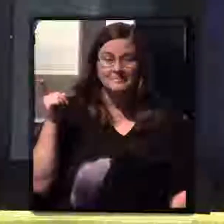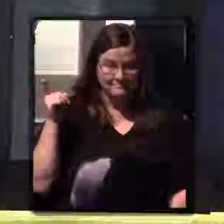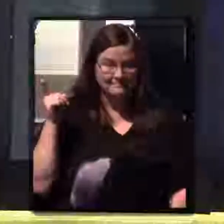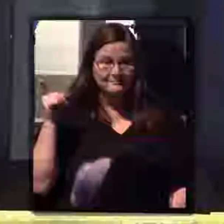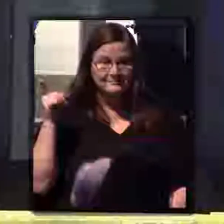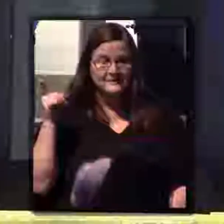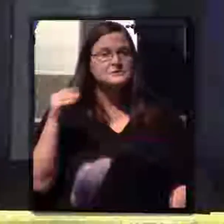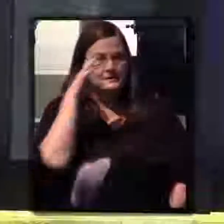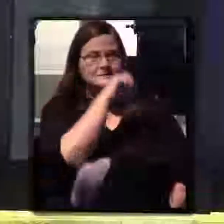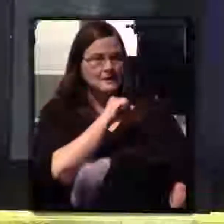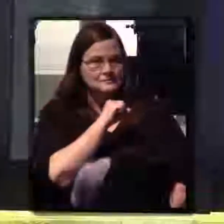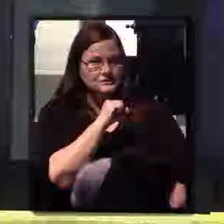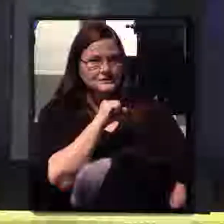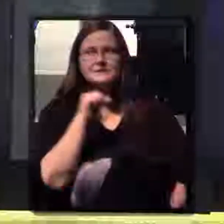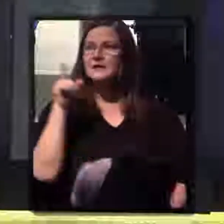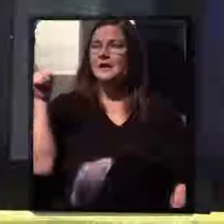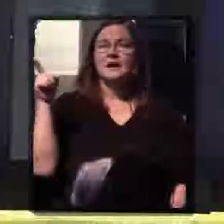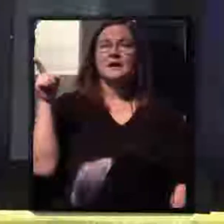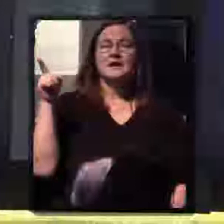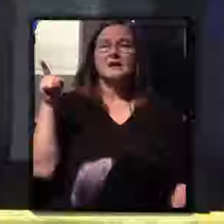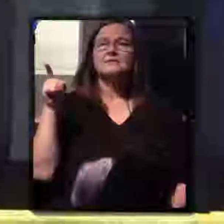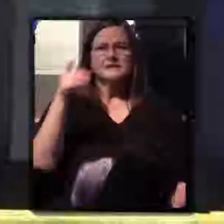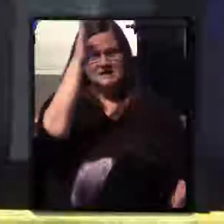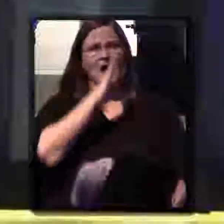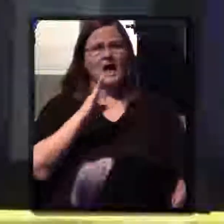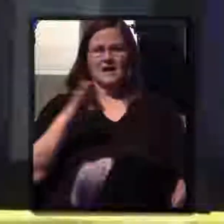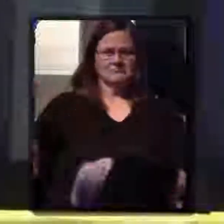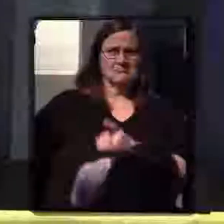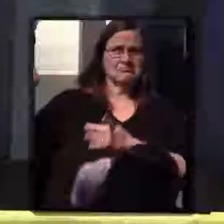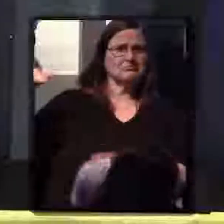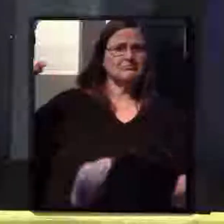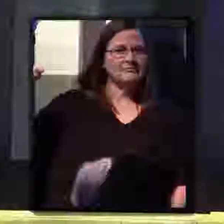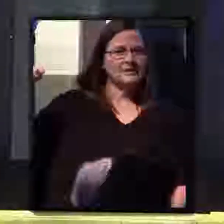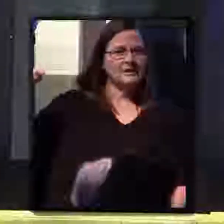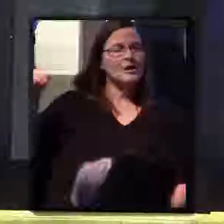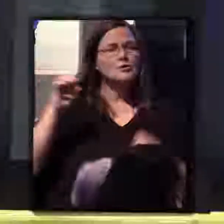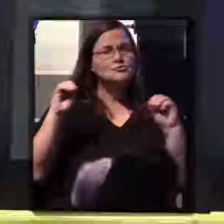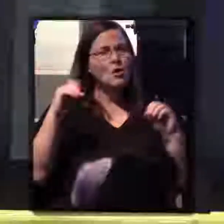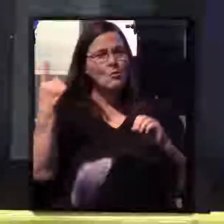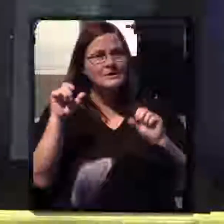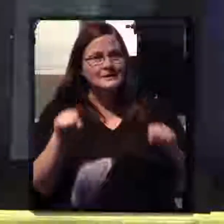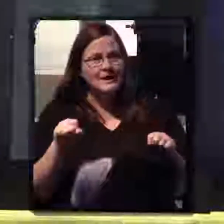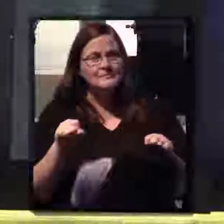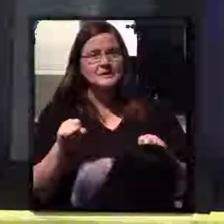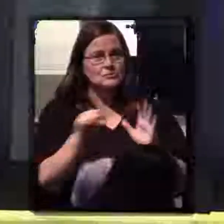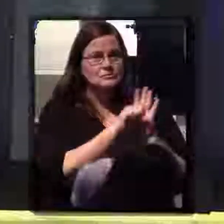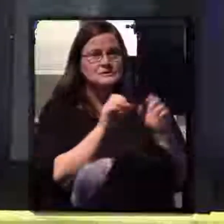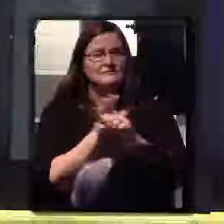God, let God deliver him. And so the assumption built in there is that he is under God's wrath. No